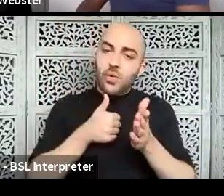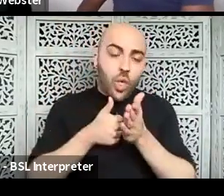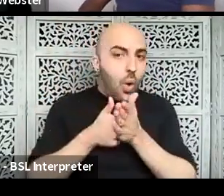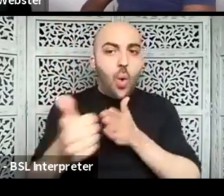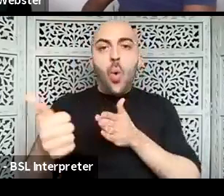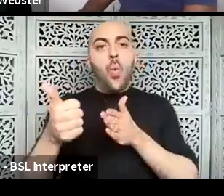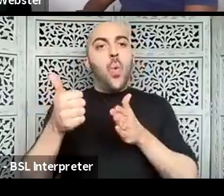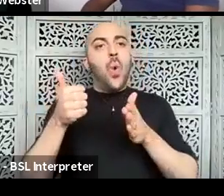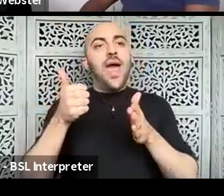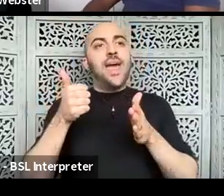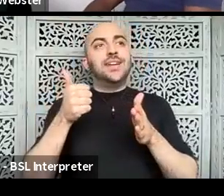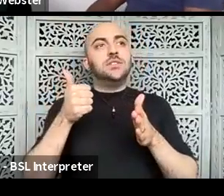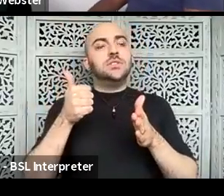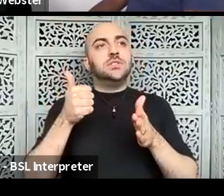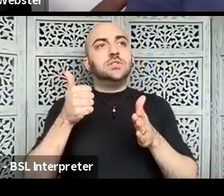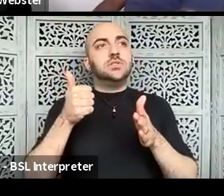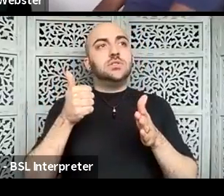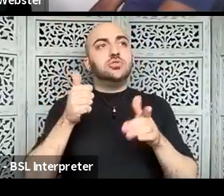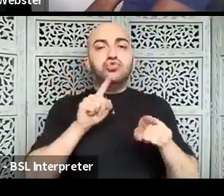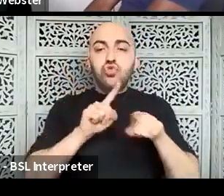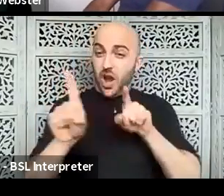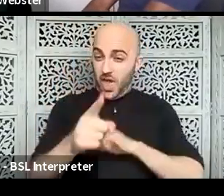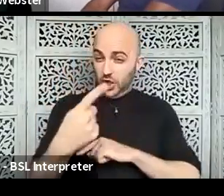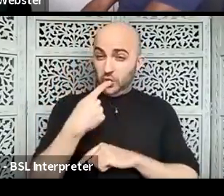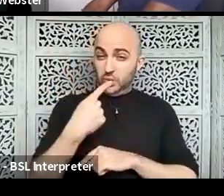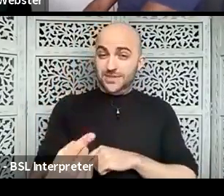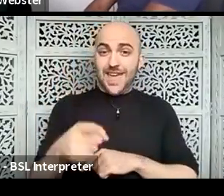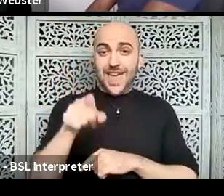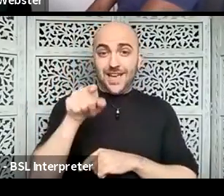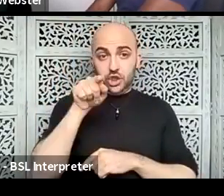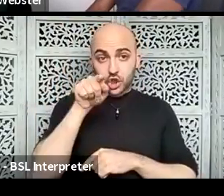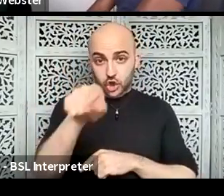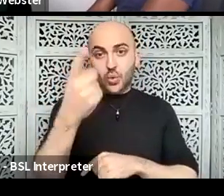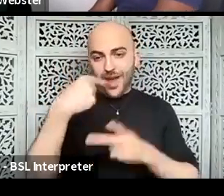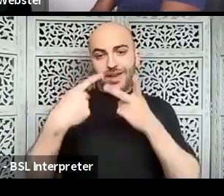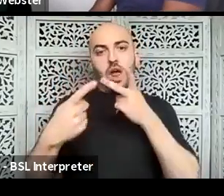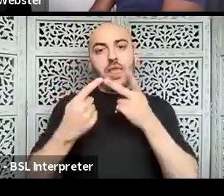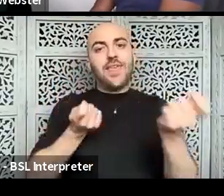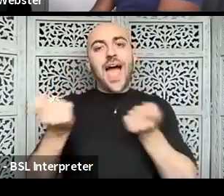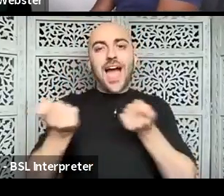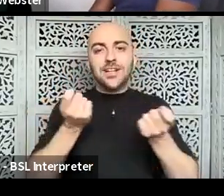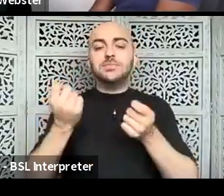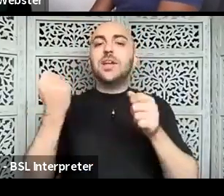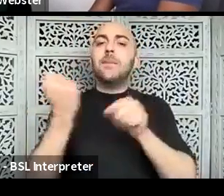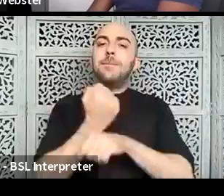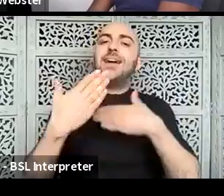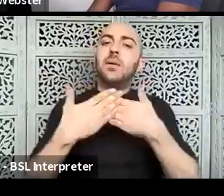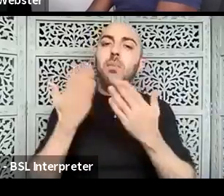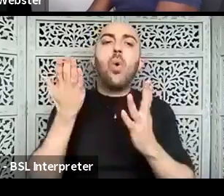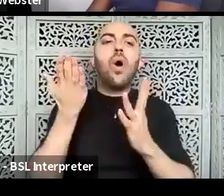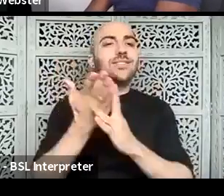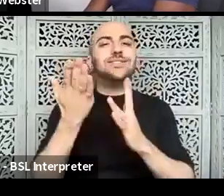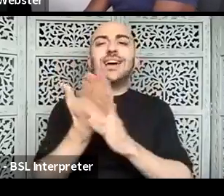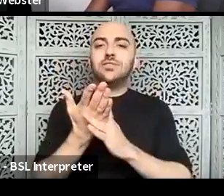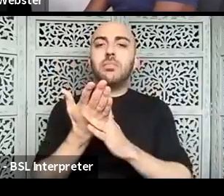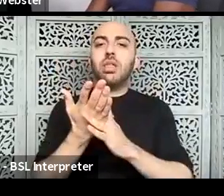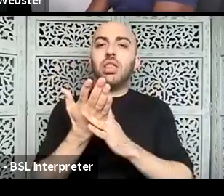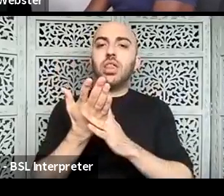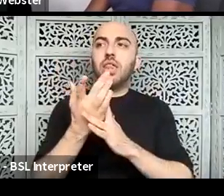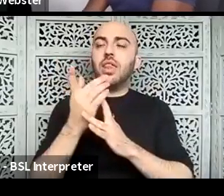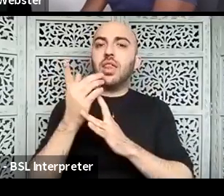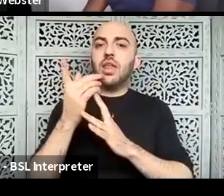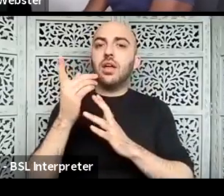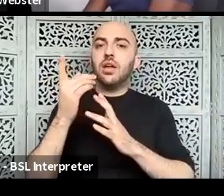and, like you've said, Caroline, you and the other admins have made it much more accessible. So things feel like they